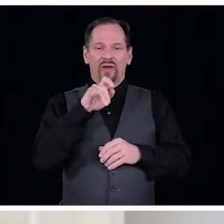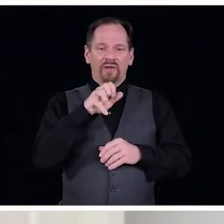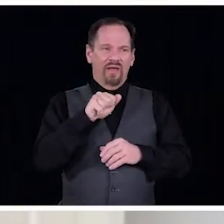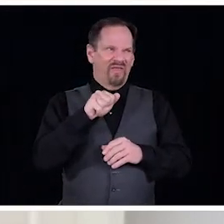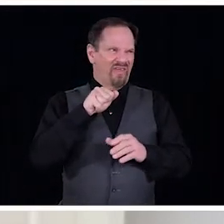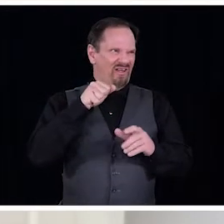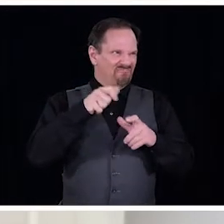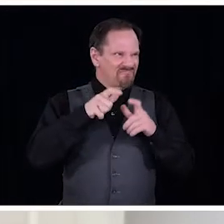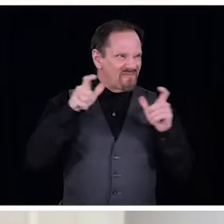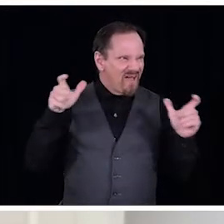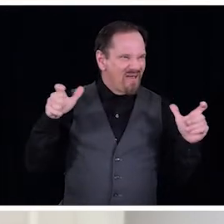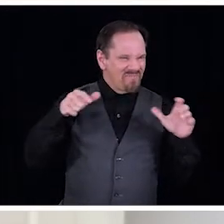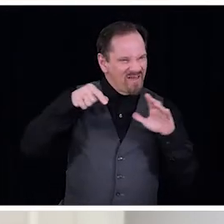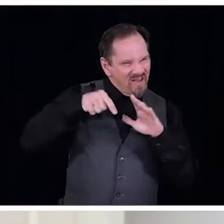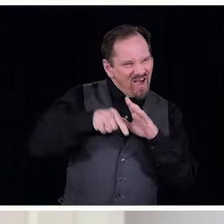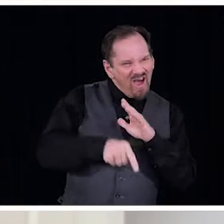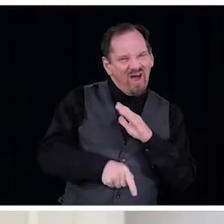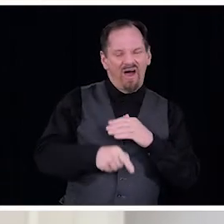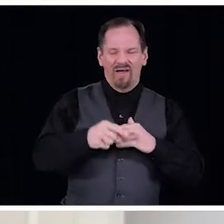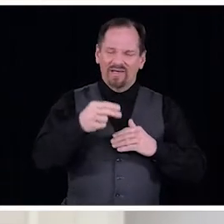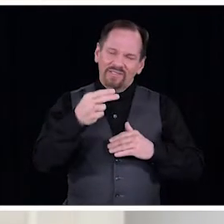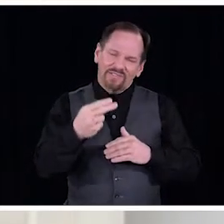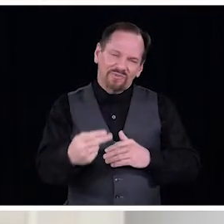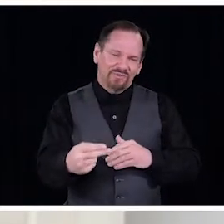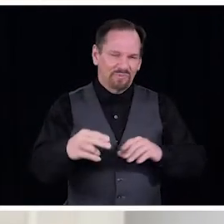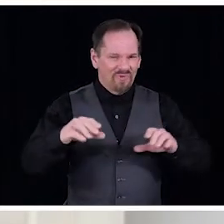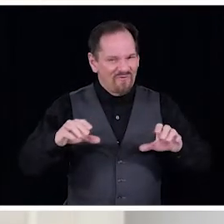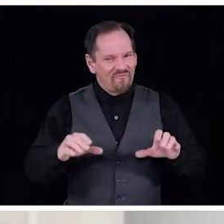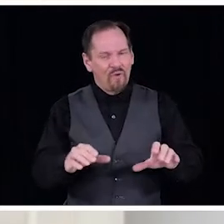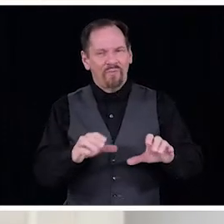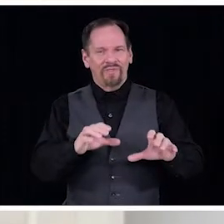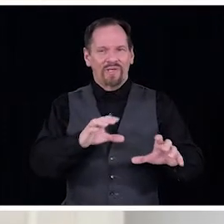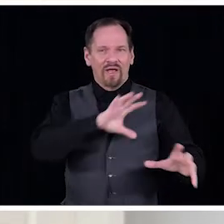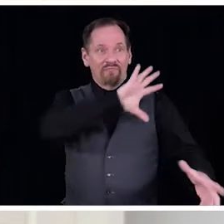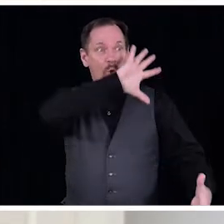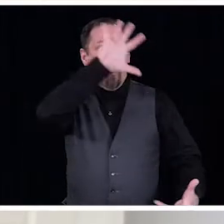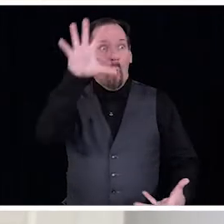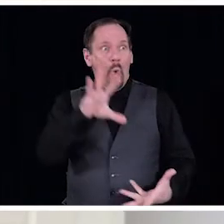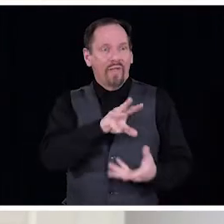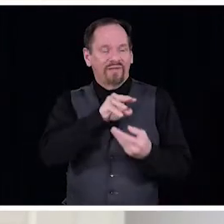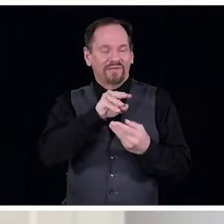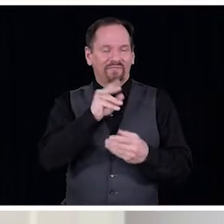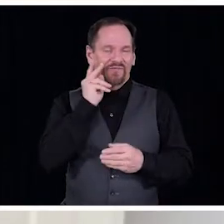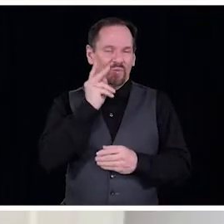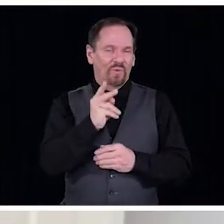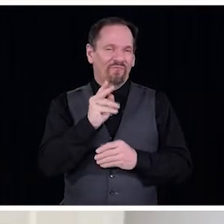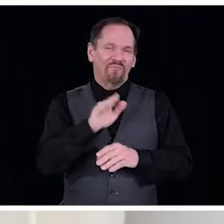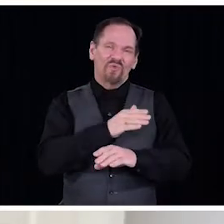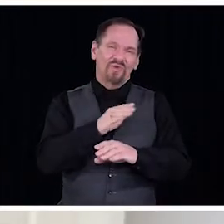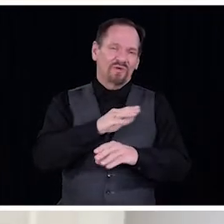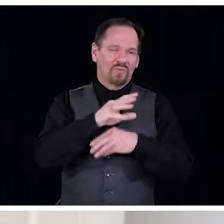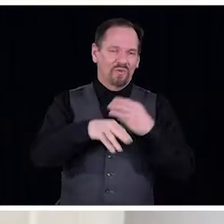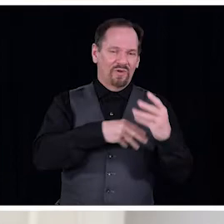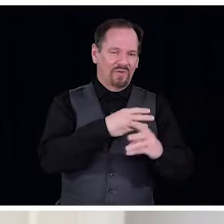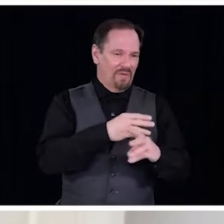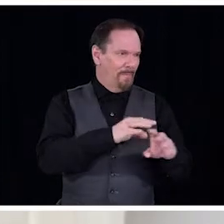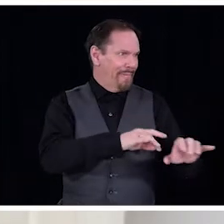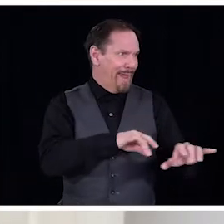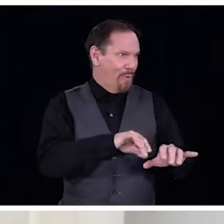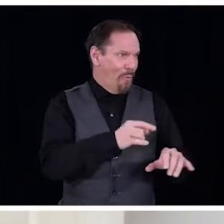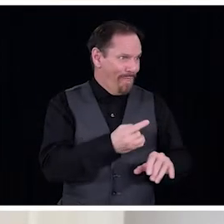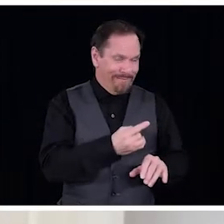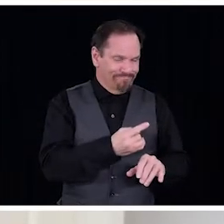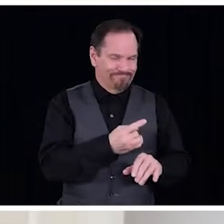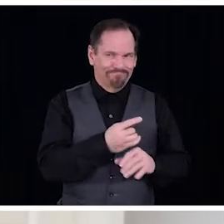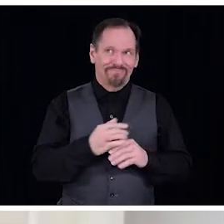knowledge of repertoire, history, and performance offers a holistic view of the wider musical world beyond piano. One